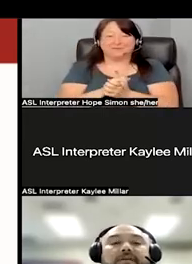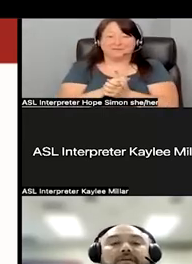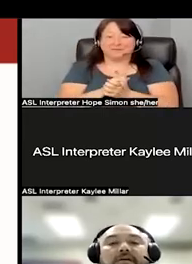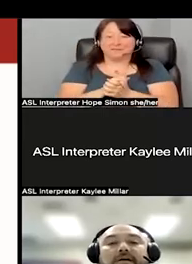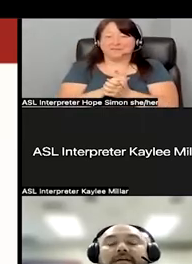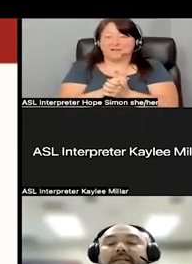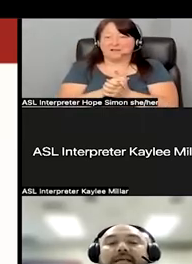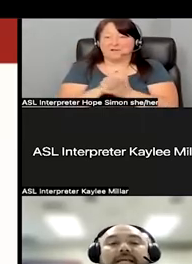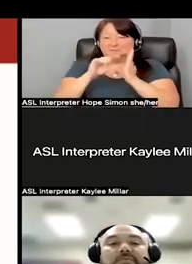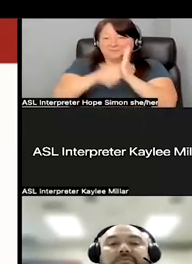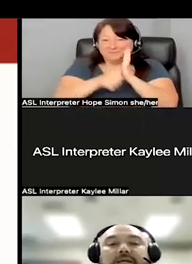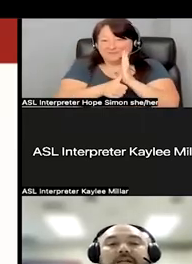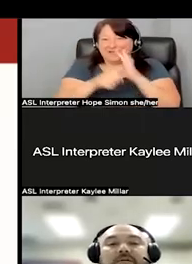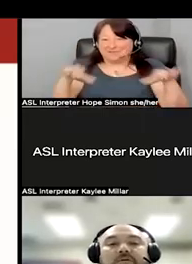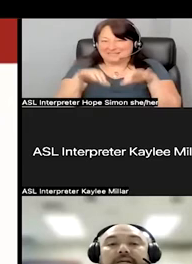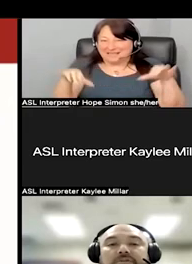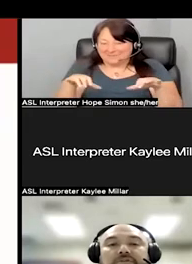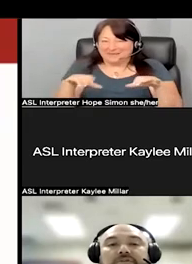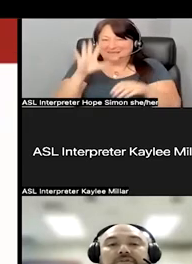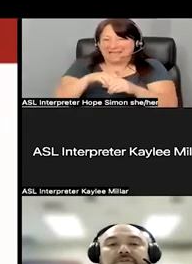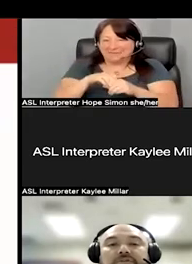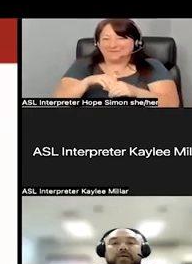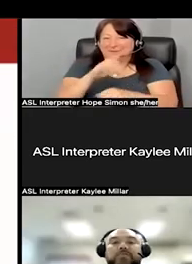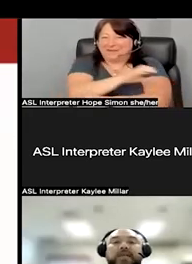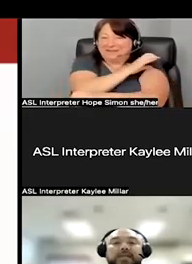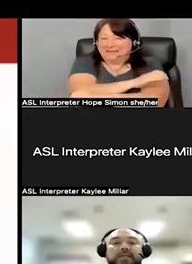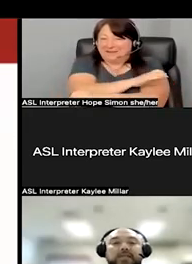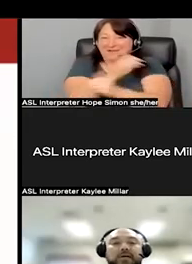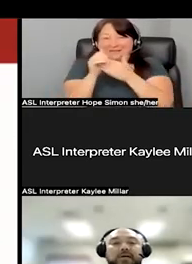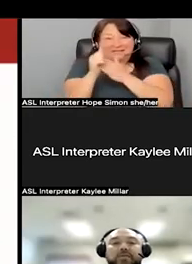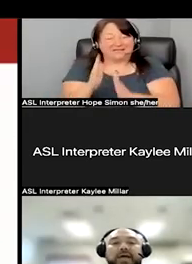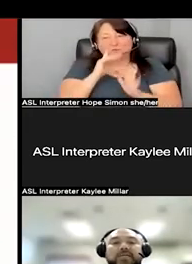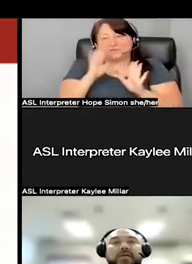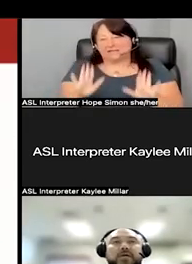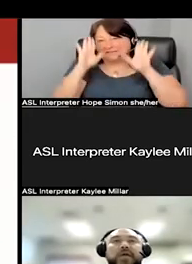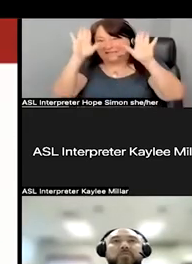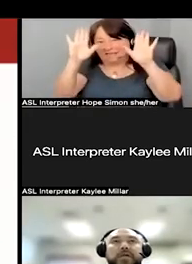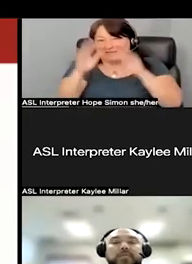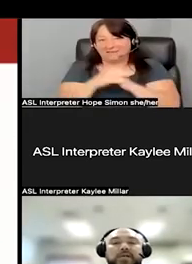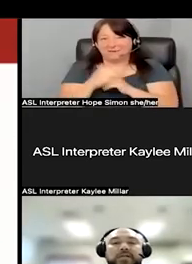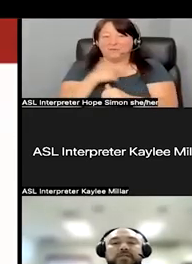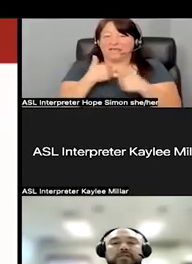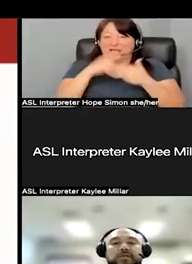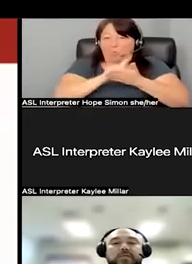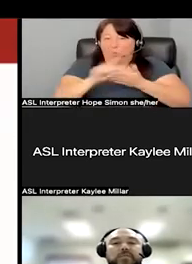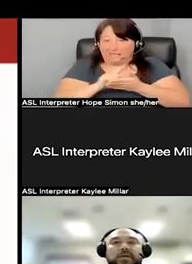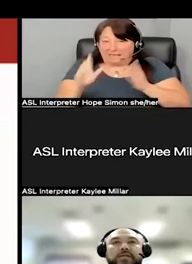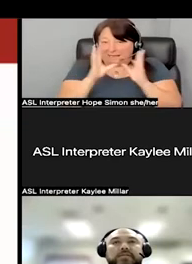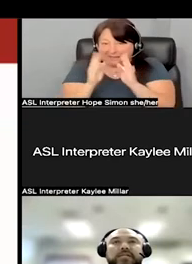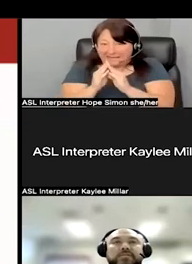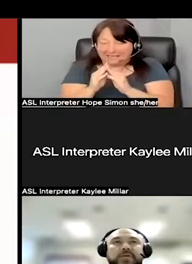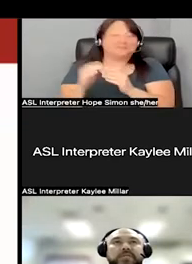activity, the engagement from clinical leadership was outstanding. We had weekly meetings. We